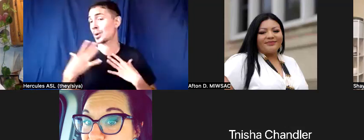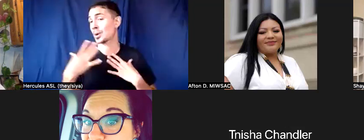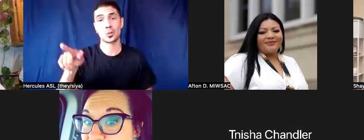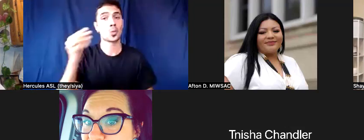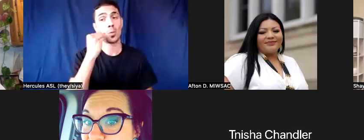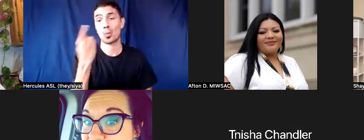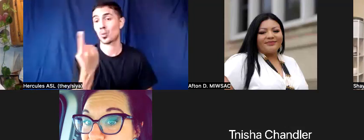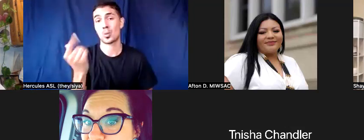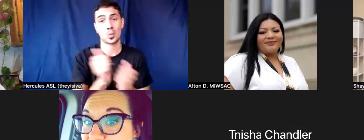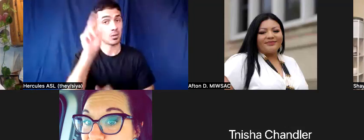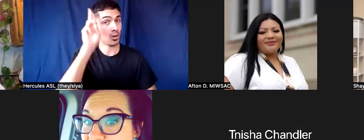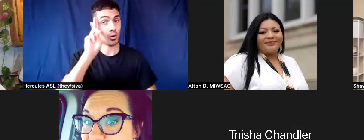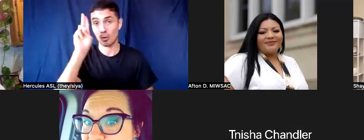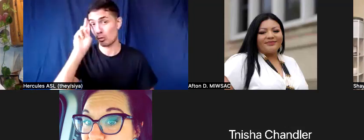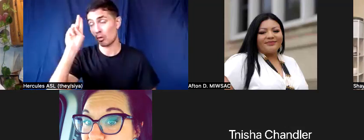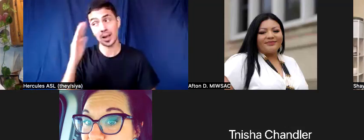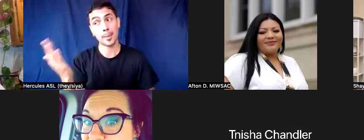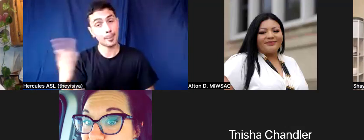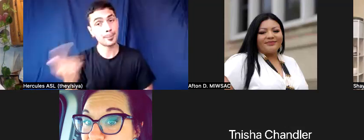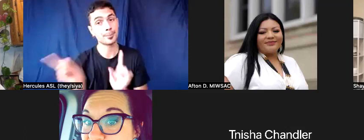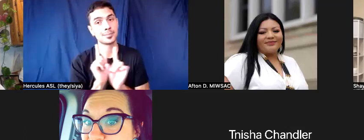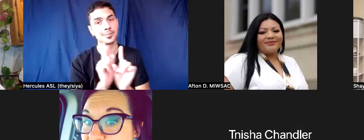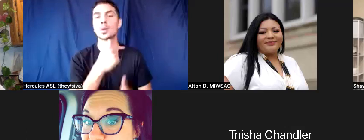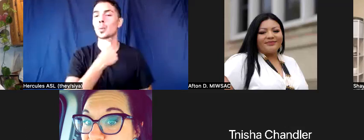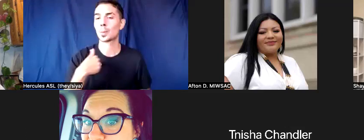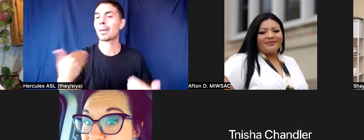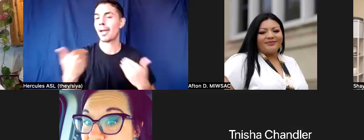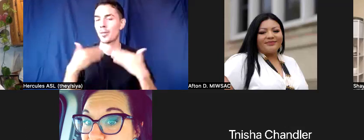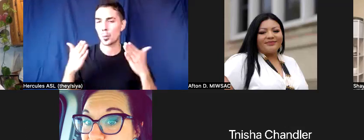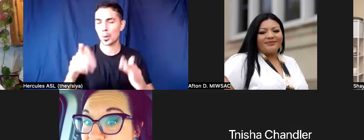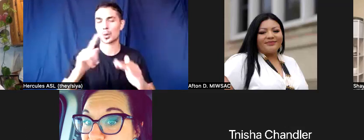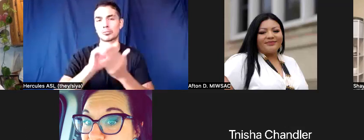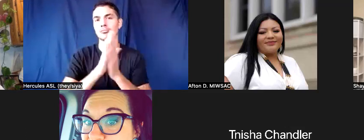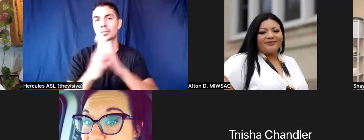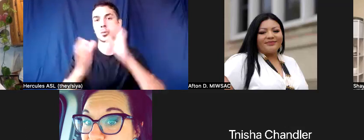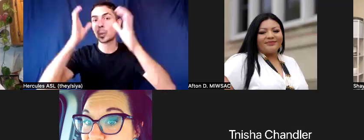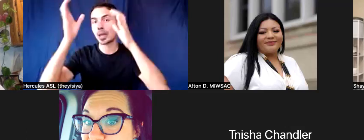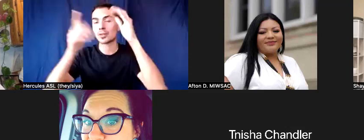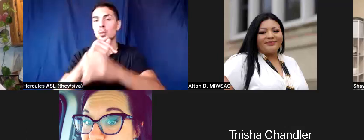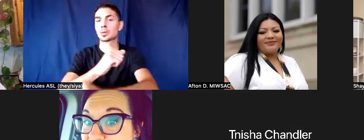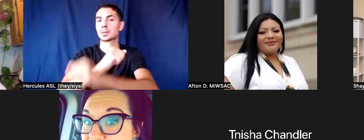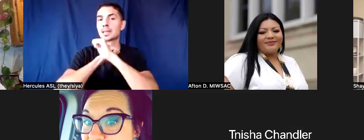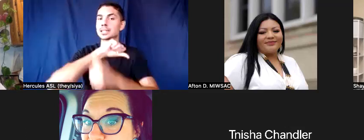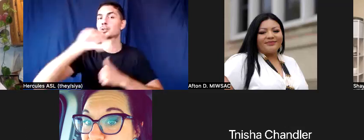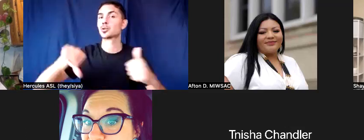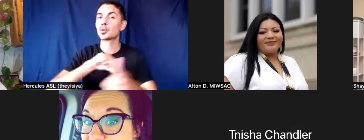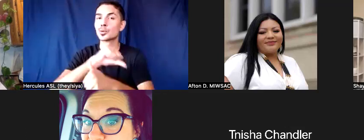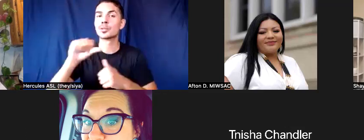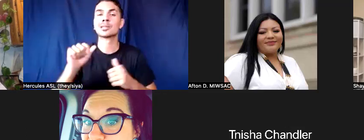whatever, right? Like we have our ways of being creative to protect each other. And so it shows up all kinds of